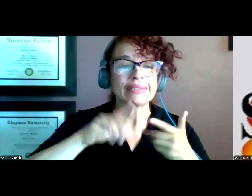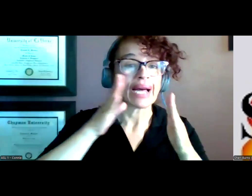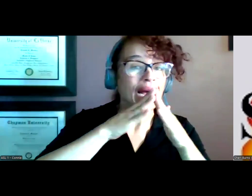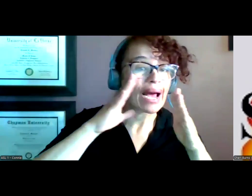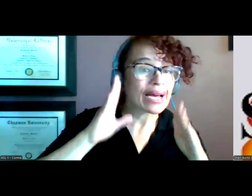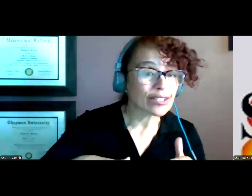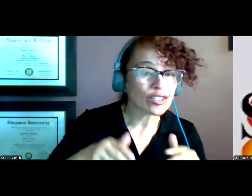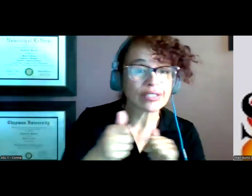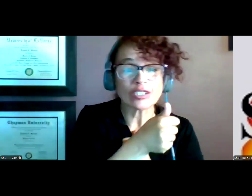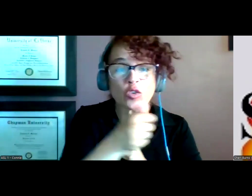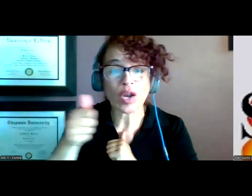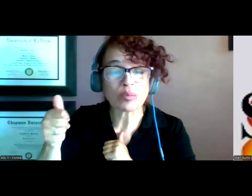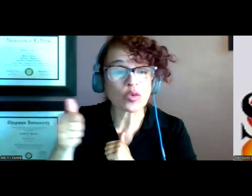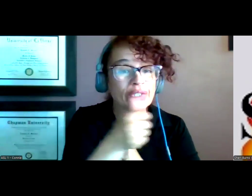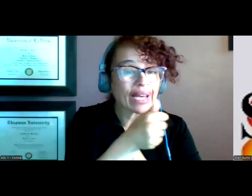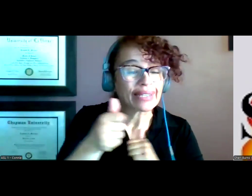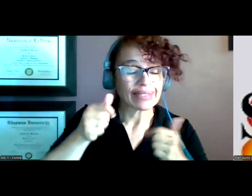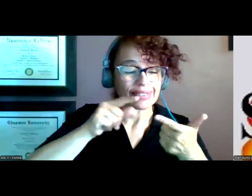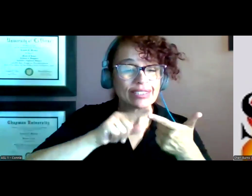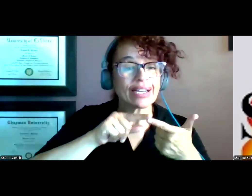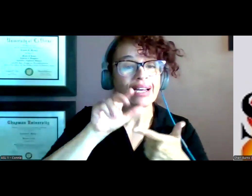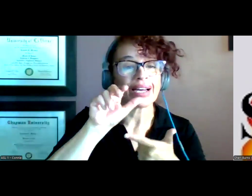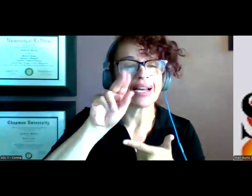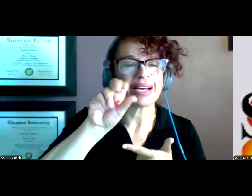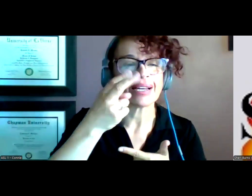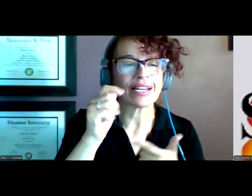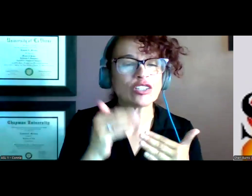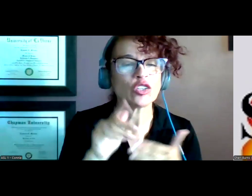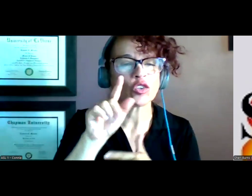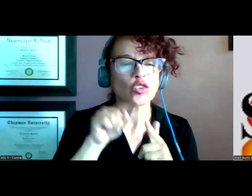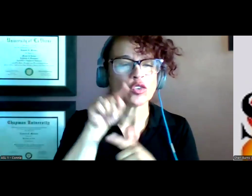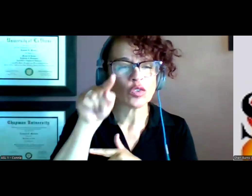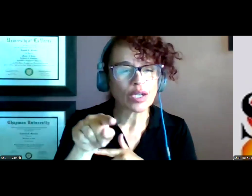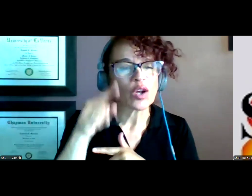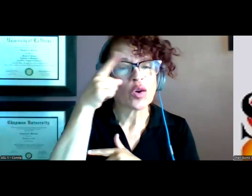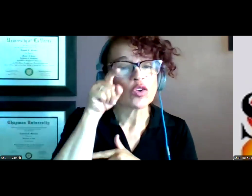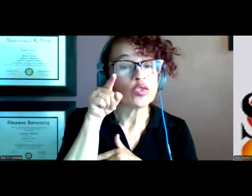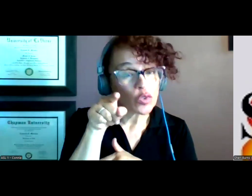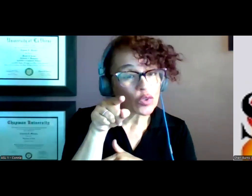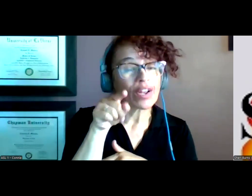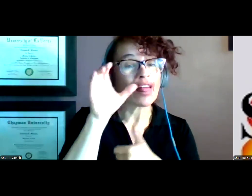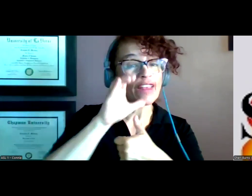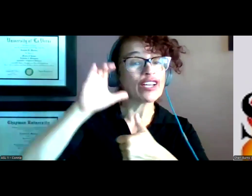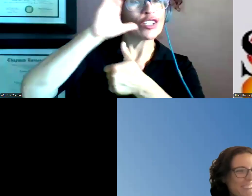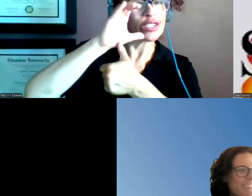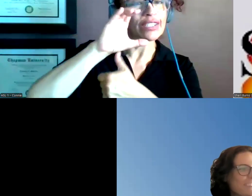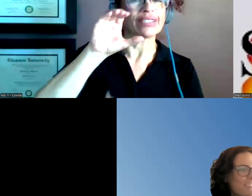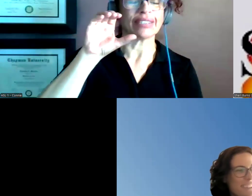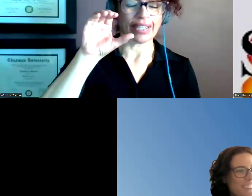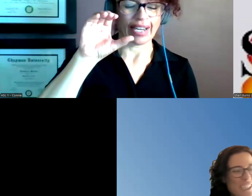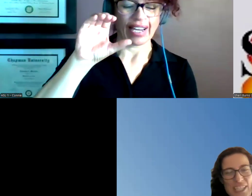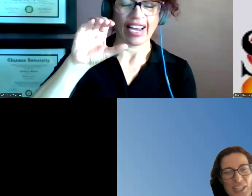Housing, and Transportation. And actually, I'm going to send it right back to you, Agar, because you are the chair of the